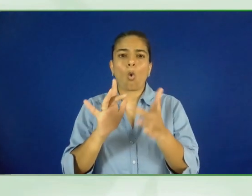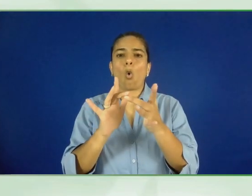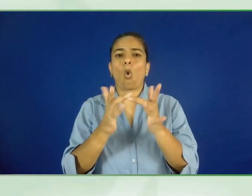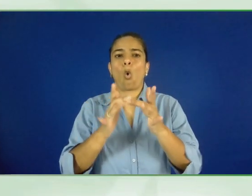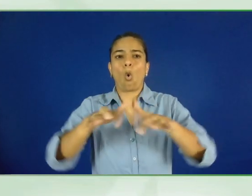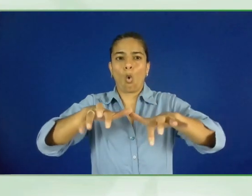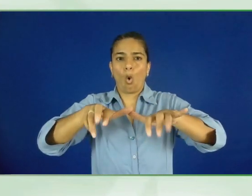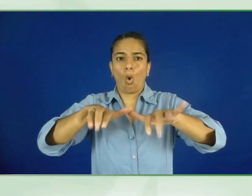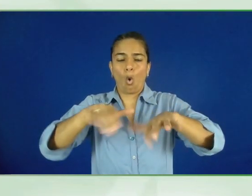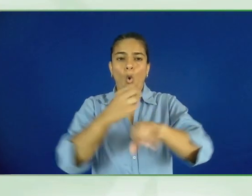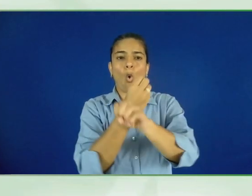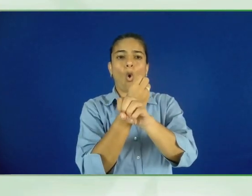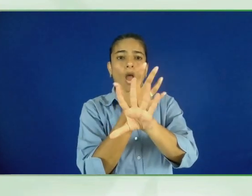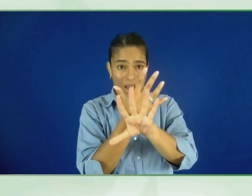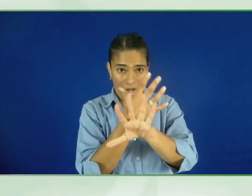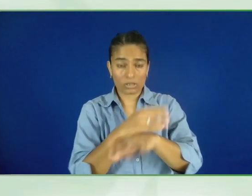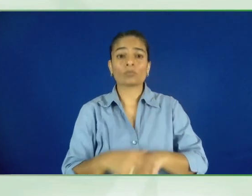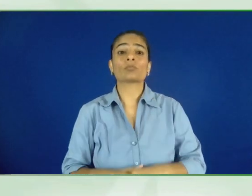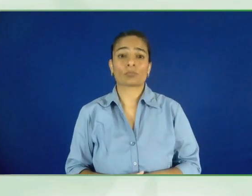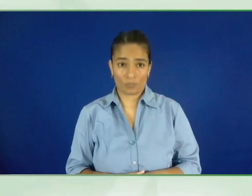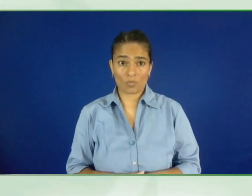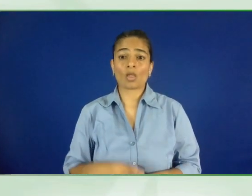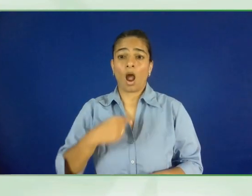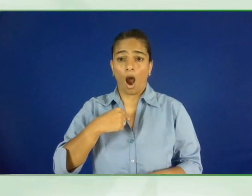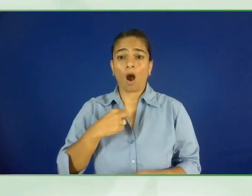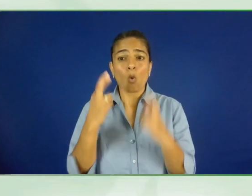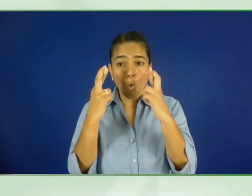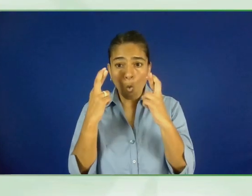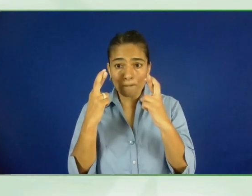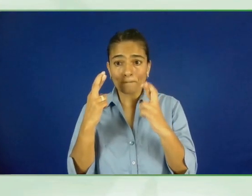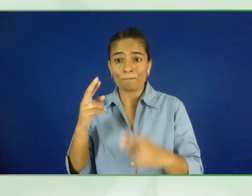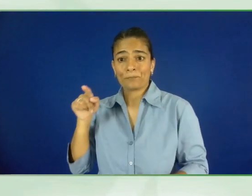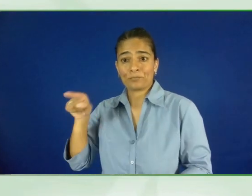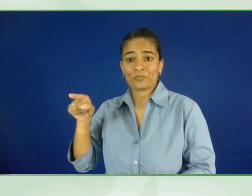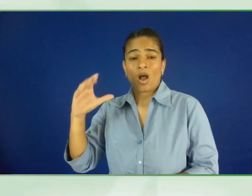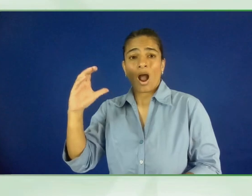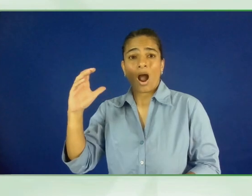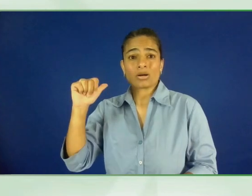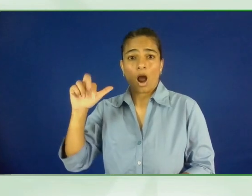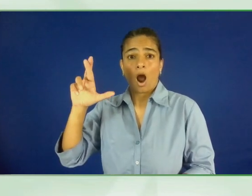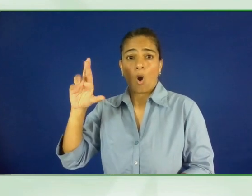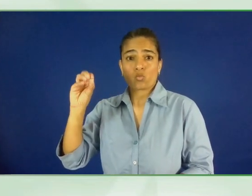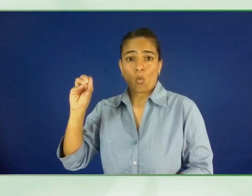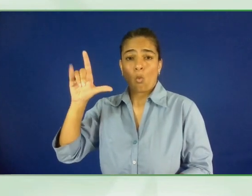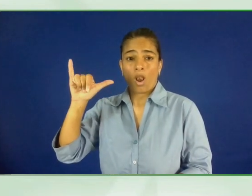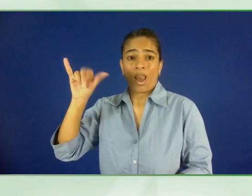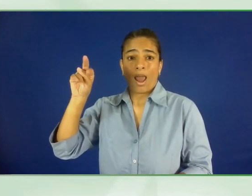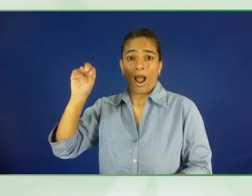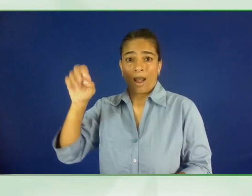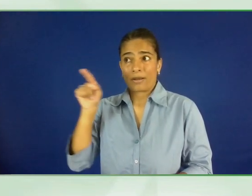meet Caroline in person soon. We'll meet as